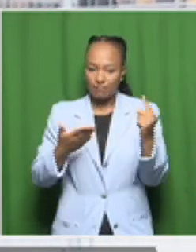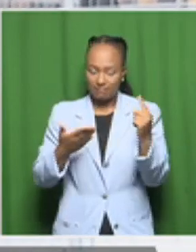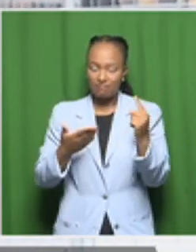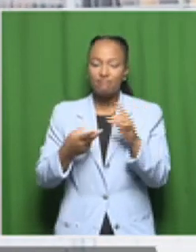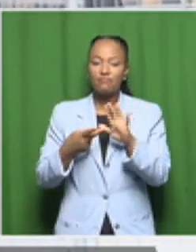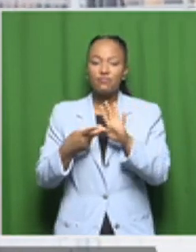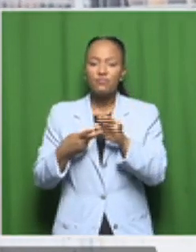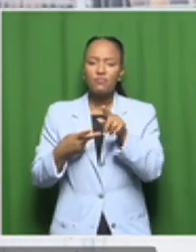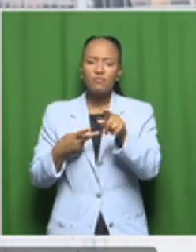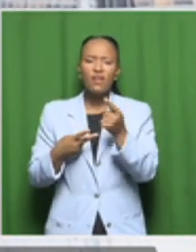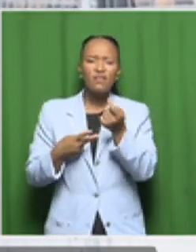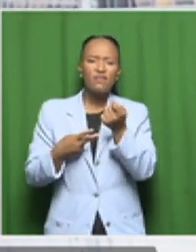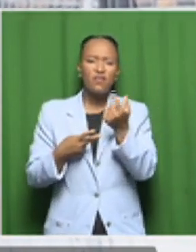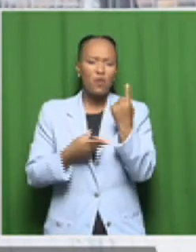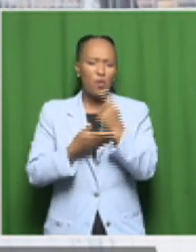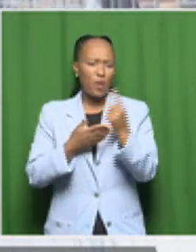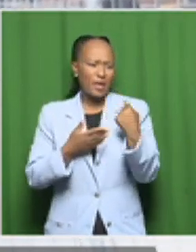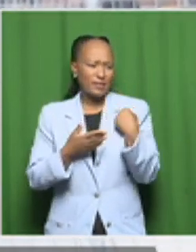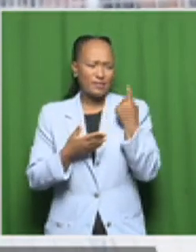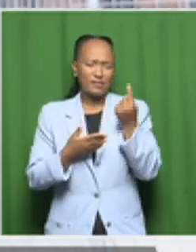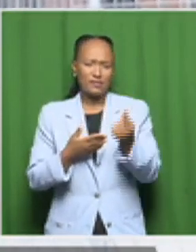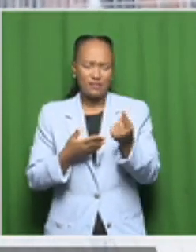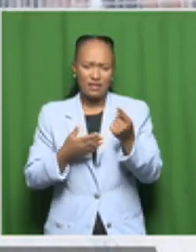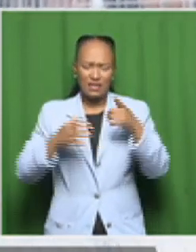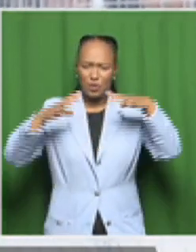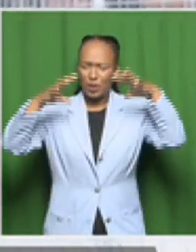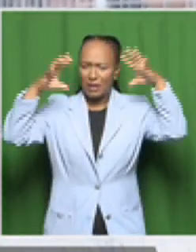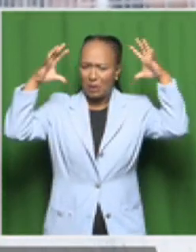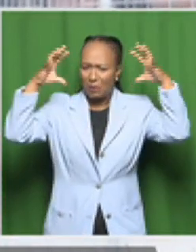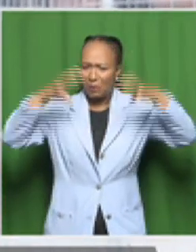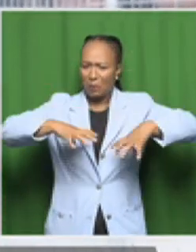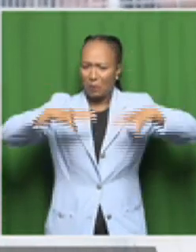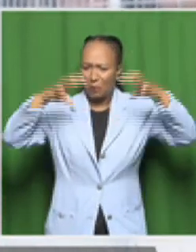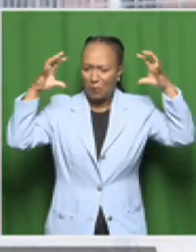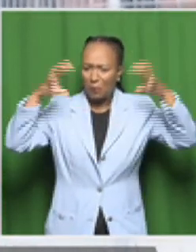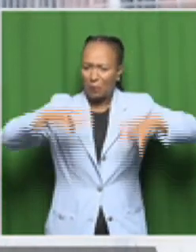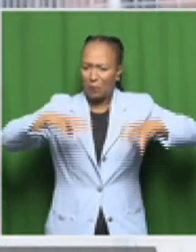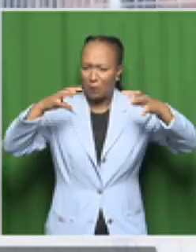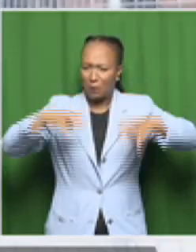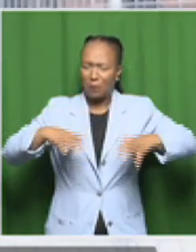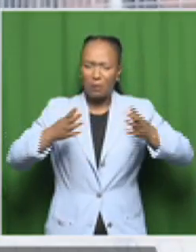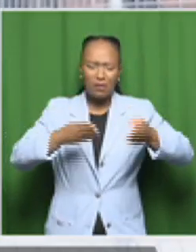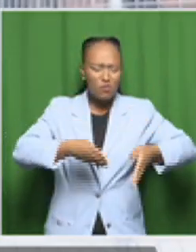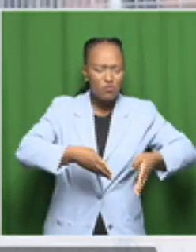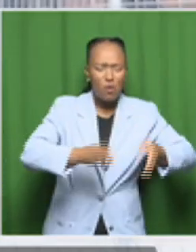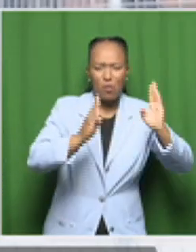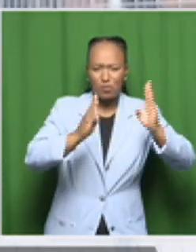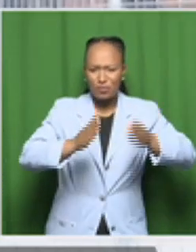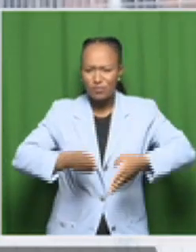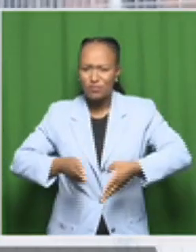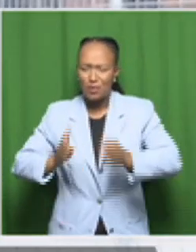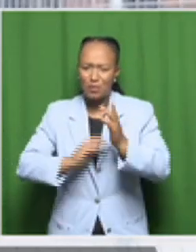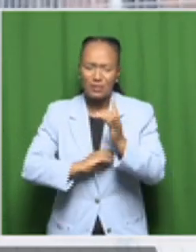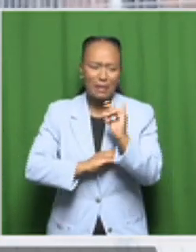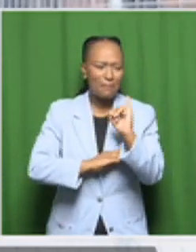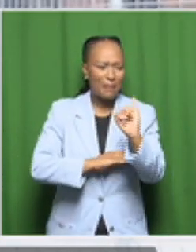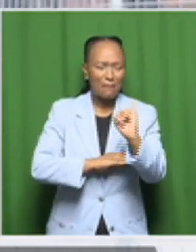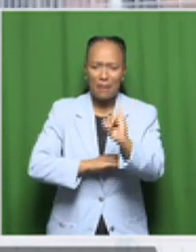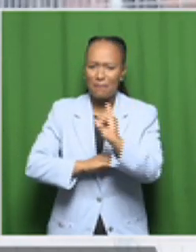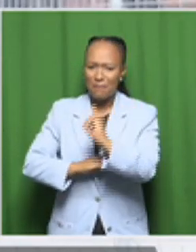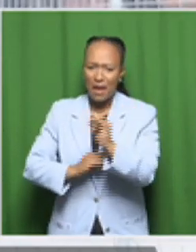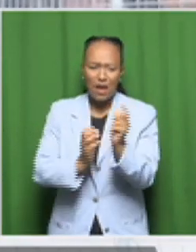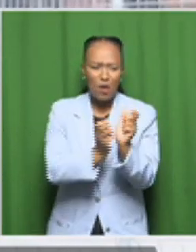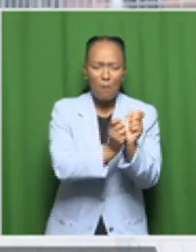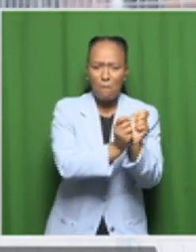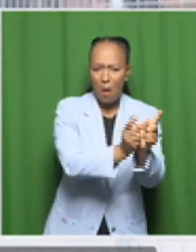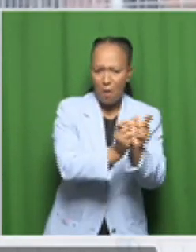the past couple of weeks whereby there were heavy rainfalls, the issues of drainage system, the issue of potholes. So service delivery seems to be the issues that is going to be, or